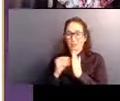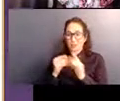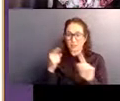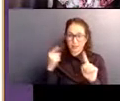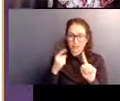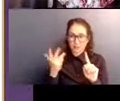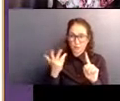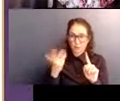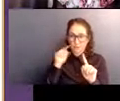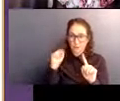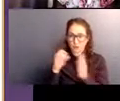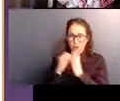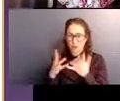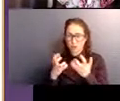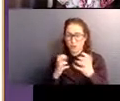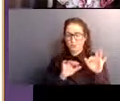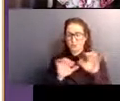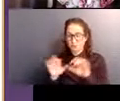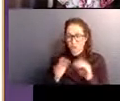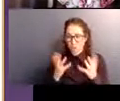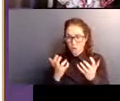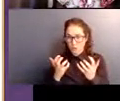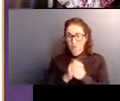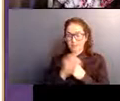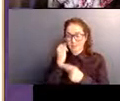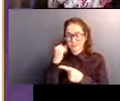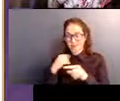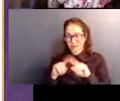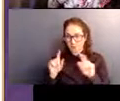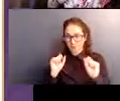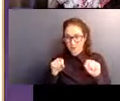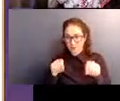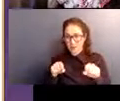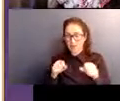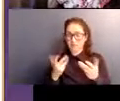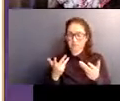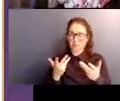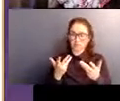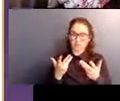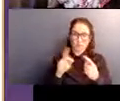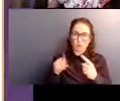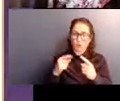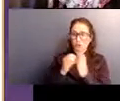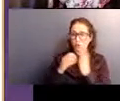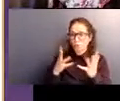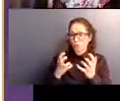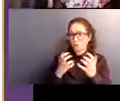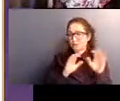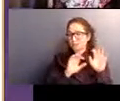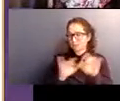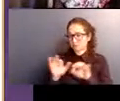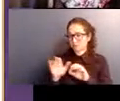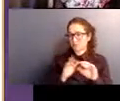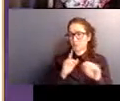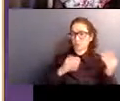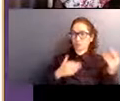objective when a student wants to play an instrument of differing abilities or just a student wants to play an instrument in general is